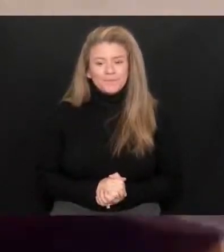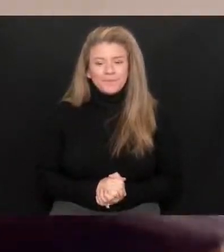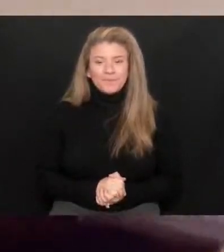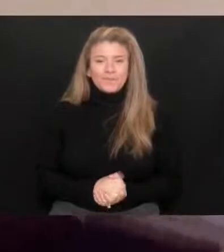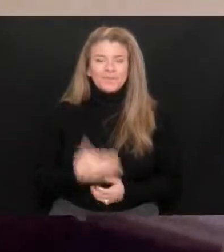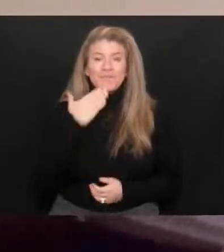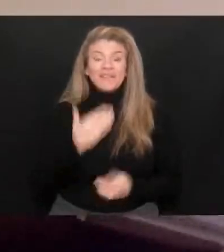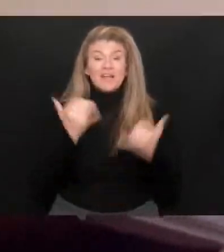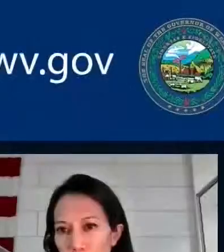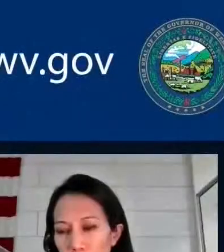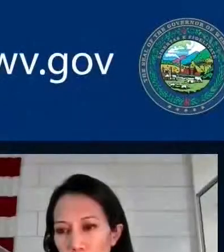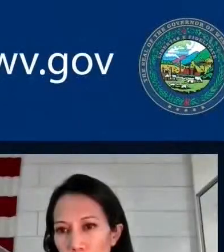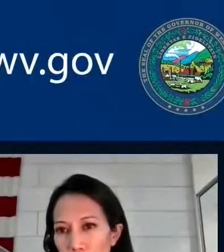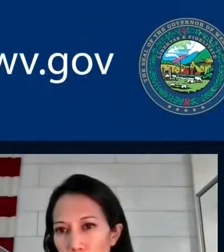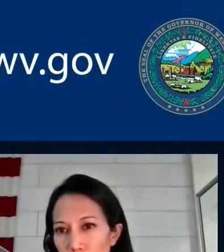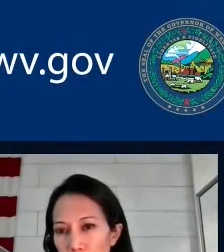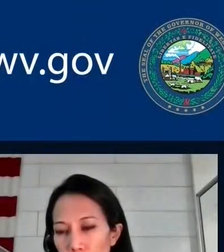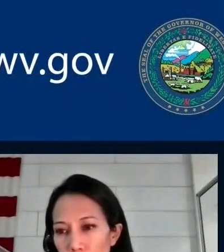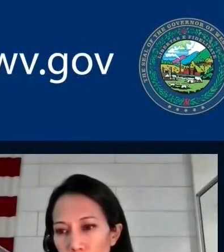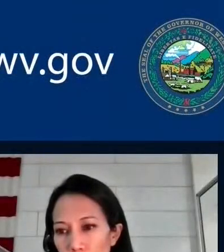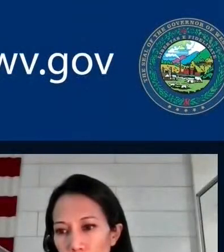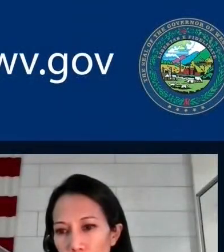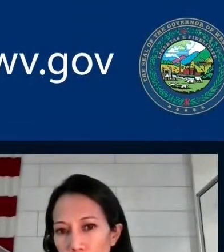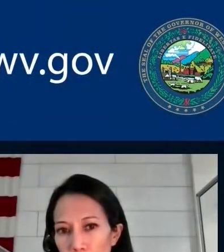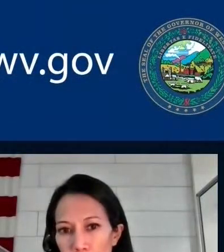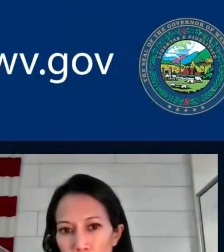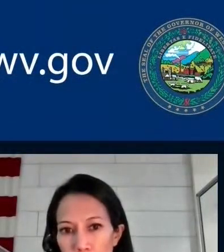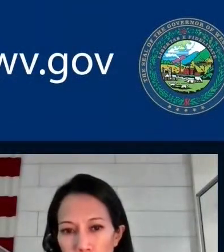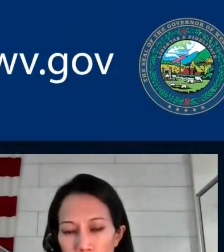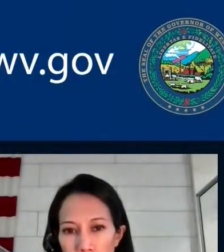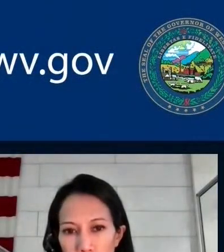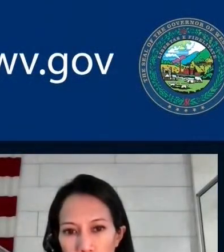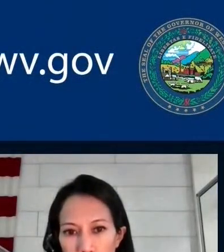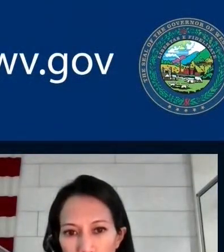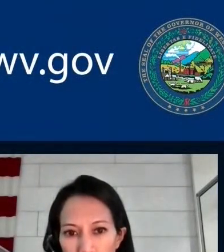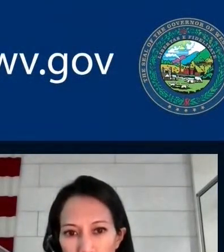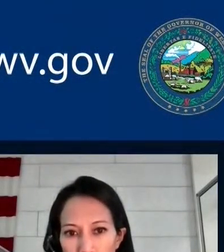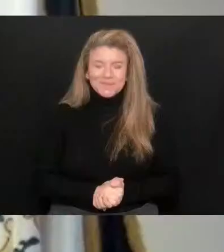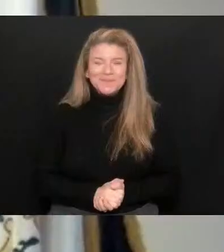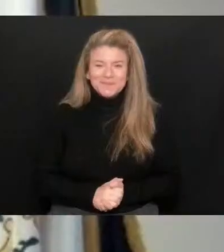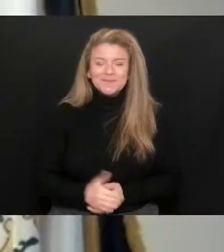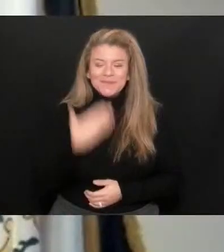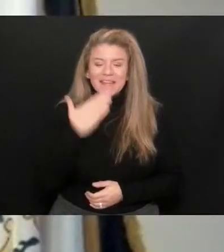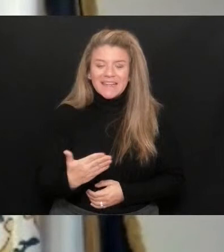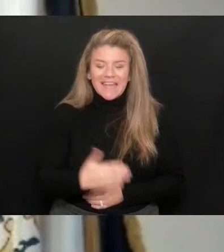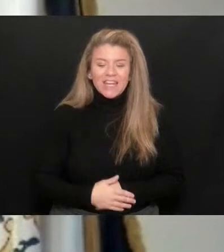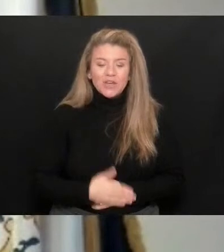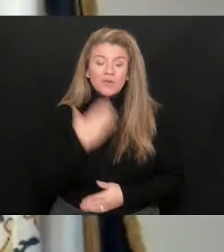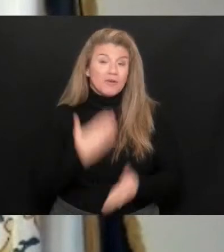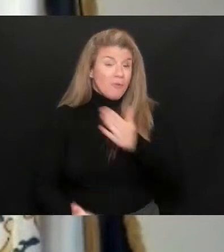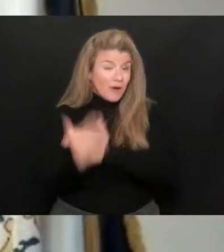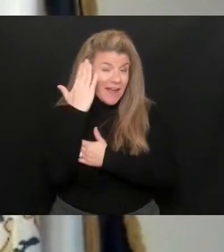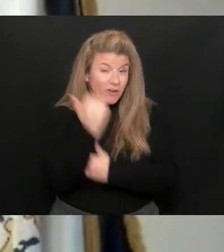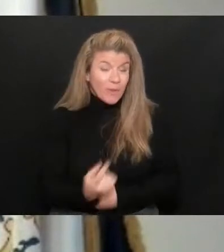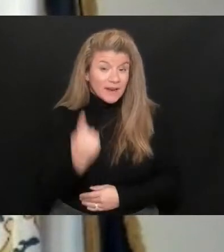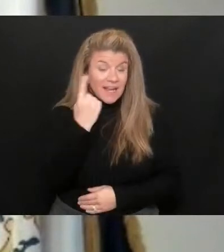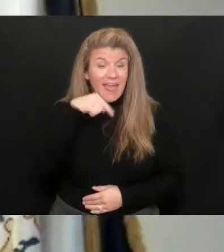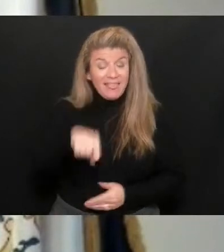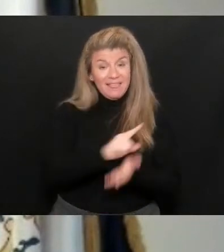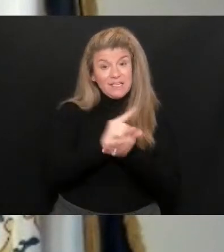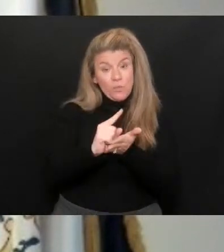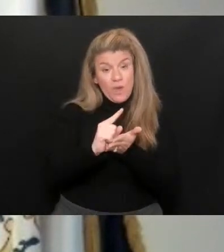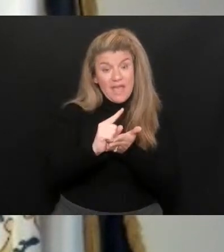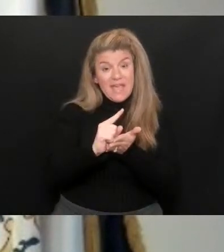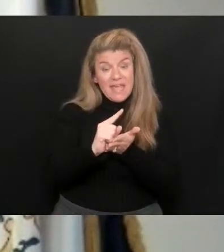you, sir. We'll now go to Secretary Bill Crouch with the DHHR. Thank you, Jordan. Good morning, everyone. This week, we